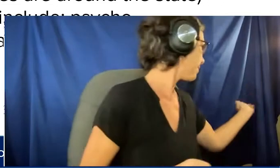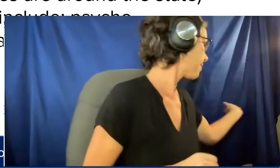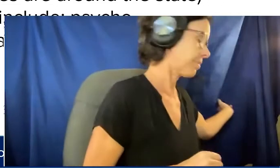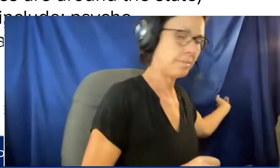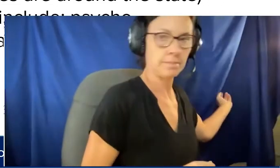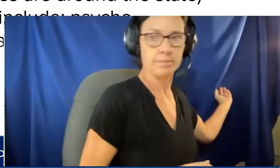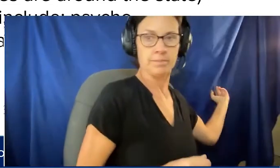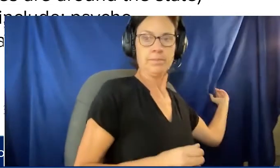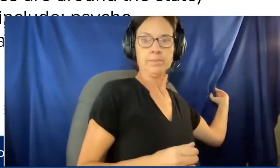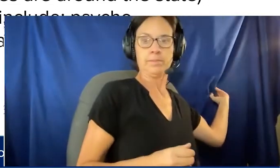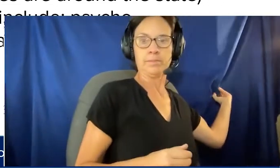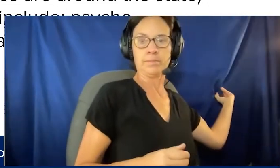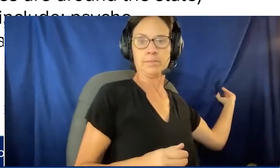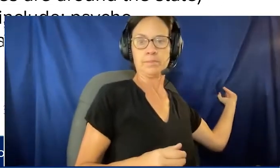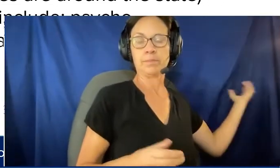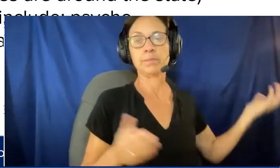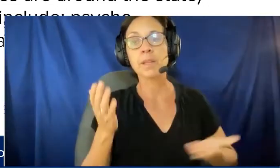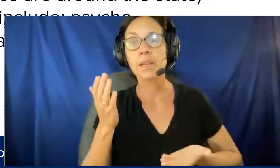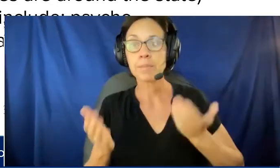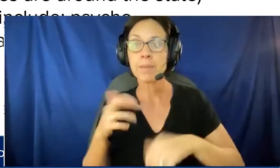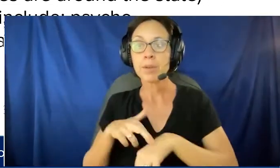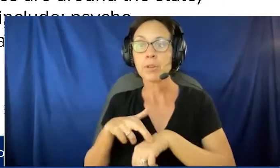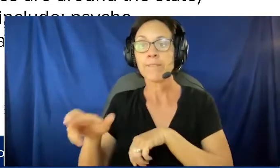VR by the foster youth